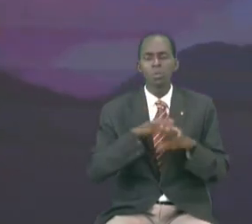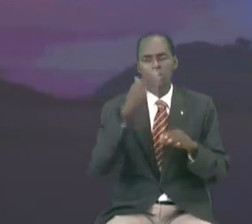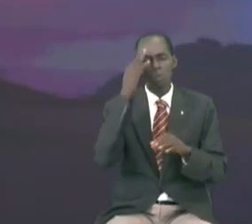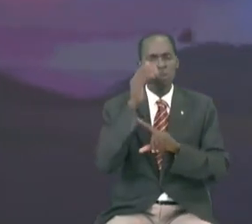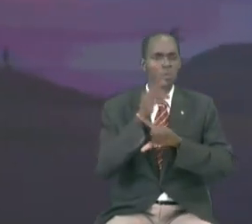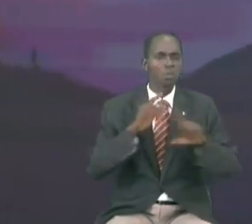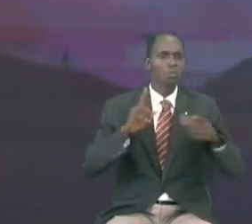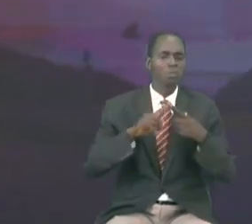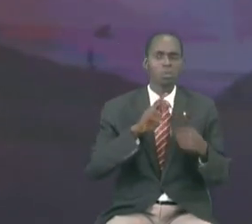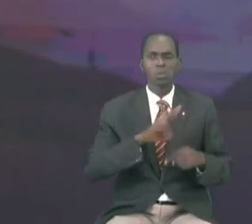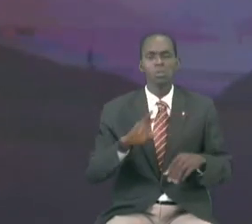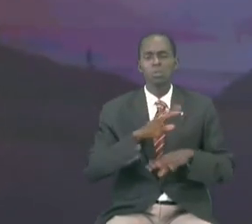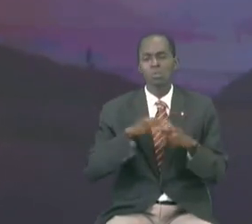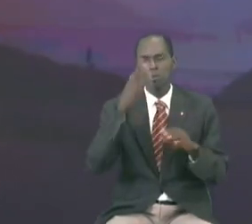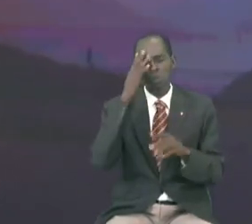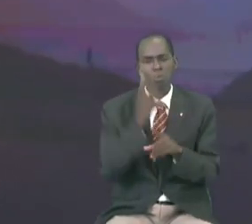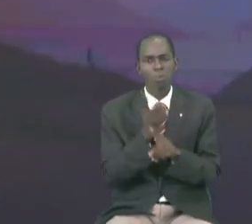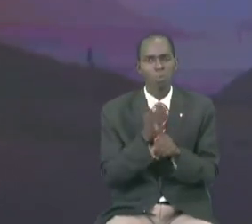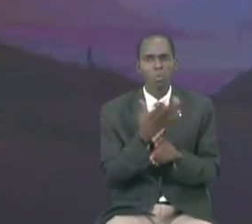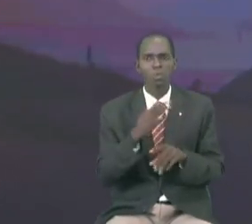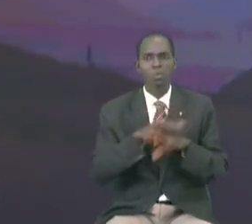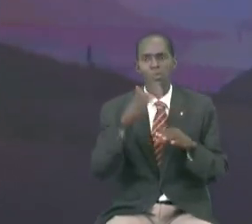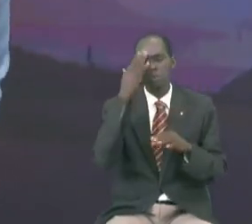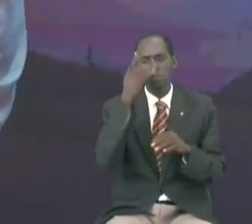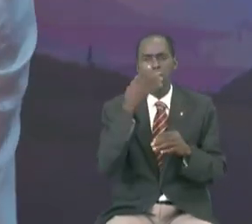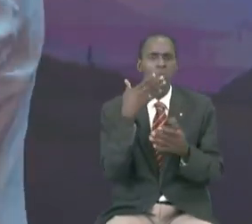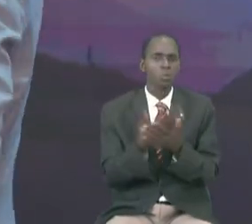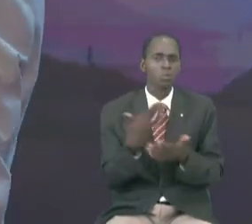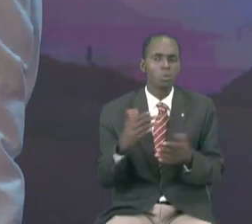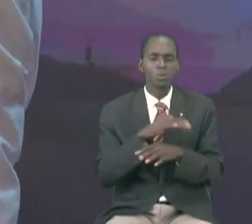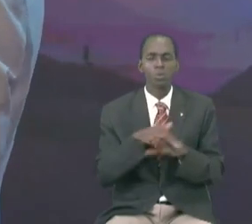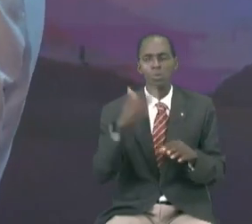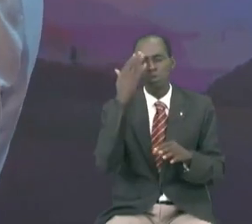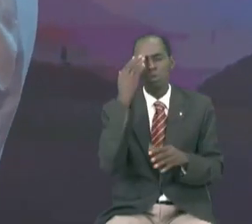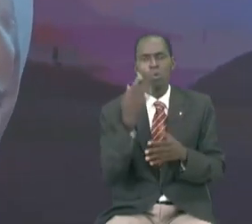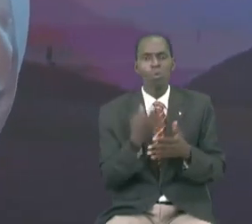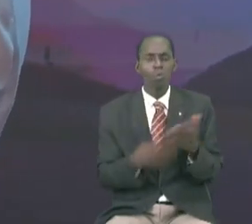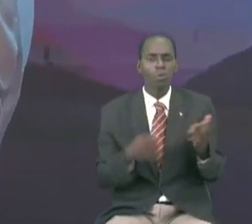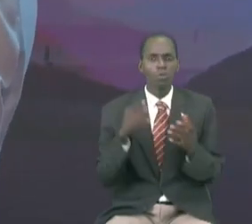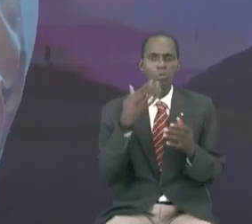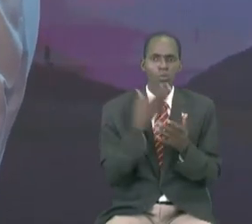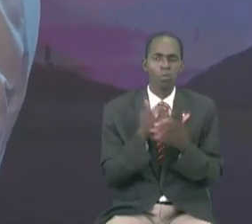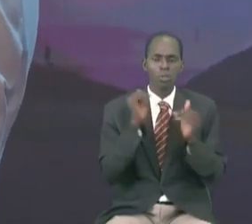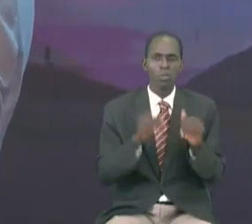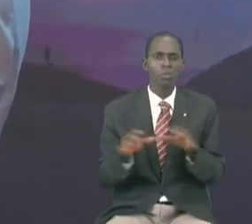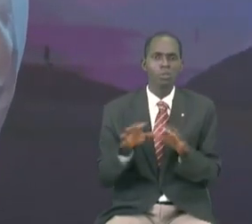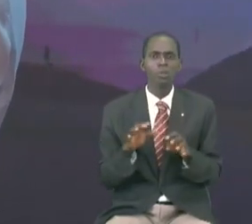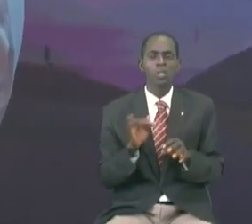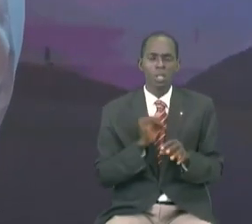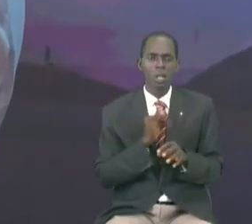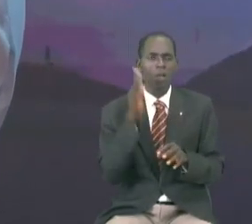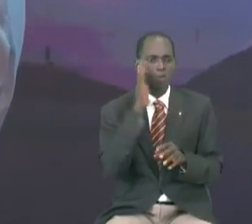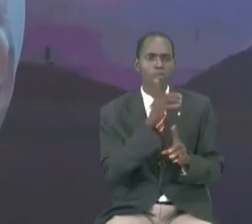and speak to them the preaching that I bid thee. Tell them of the Jesus who died. Tell them of